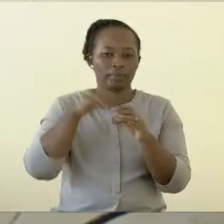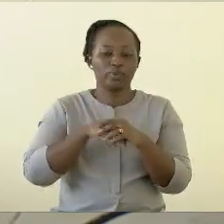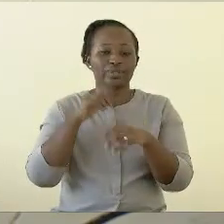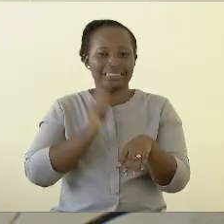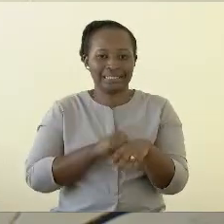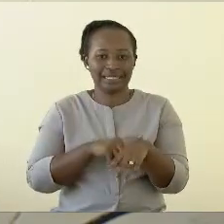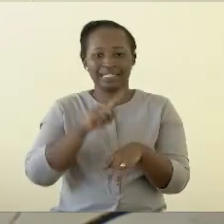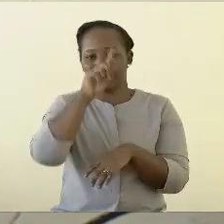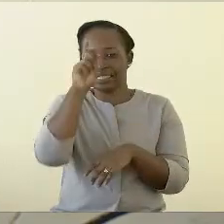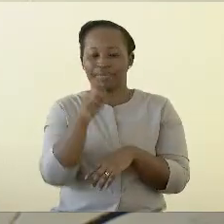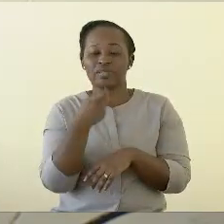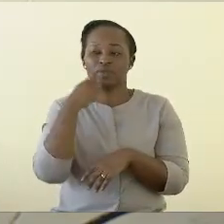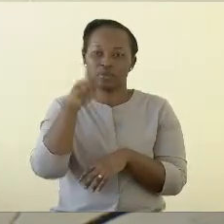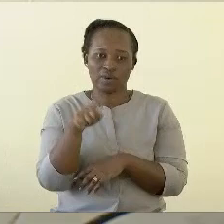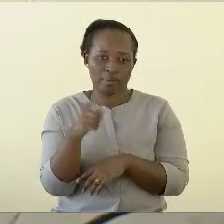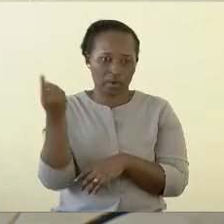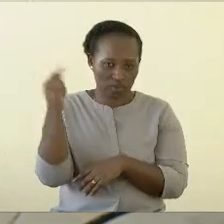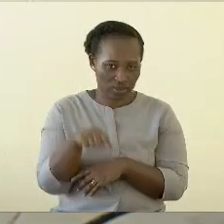now has to be,